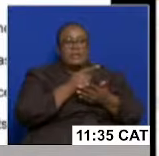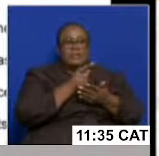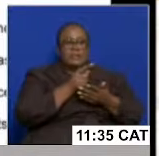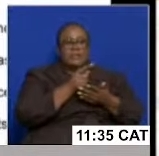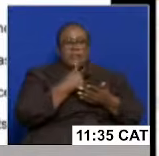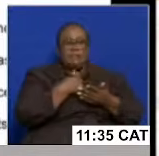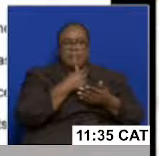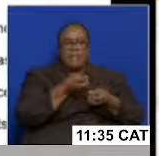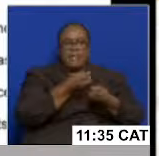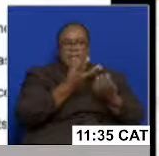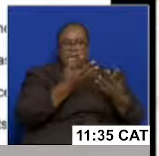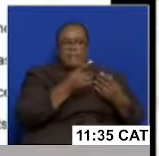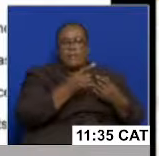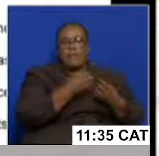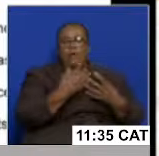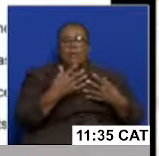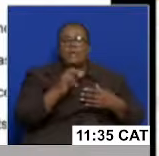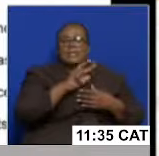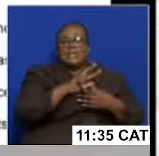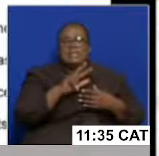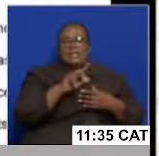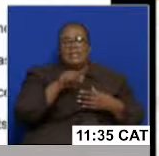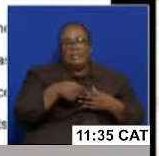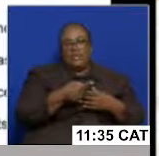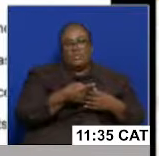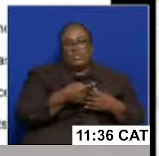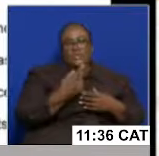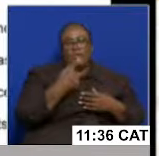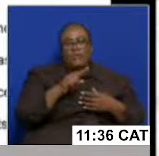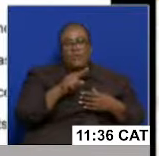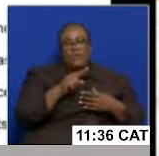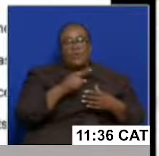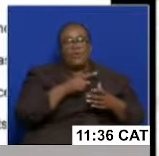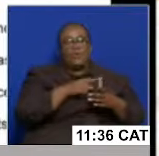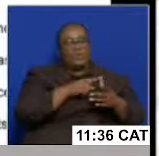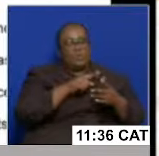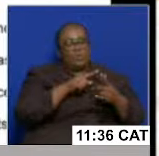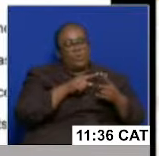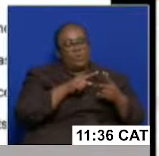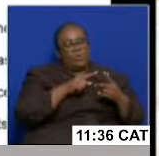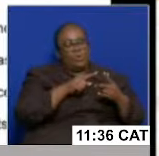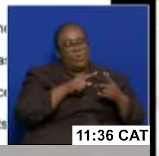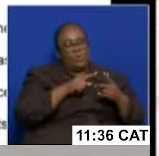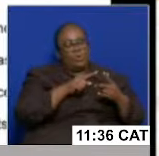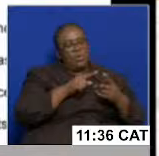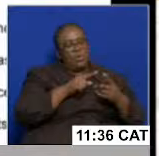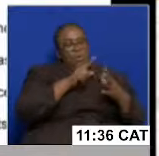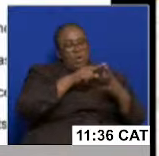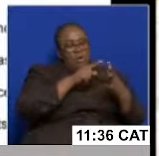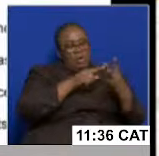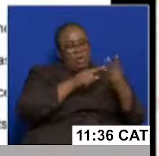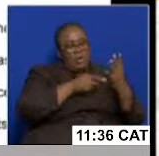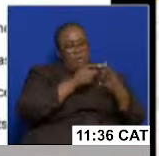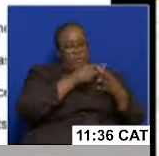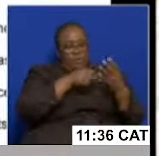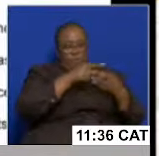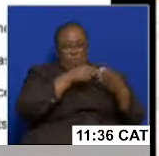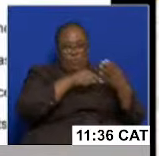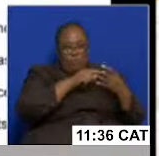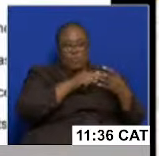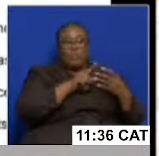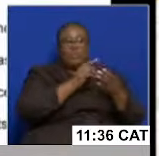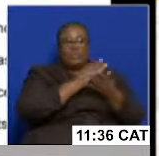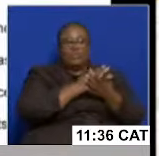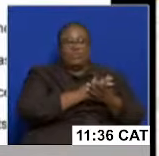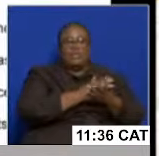88,000 for Mr. Mkwanazi, Officer Stolz, and Mackenzie, as well as Mr. van der